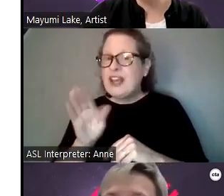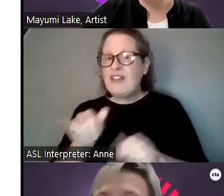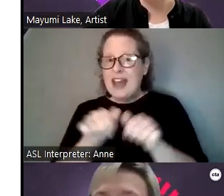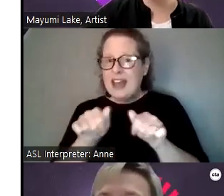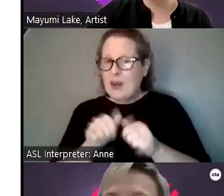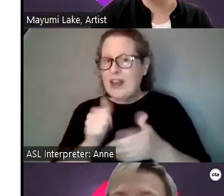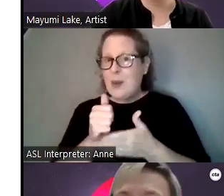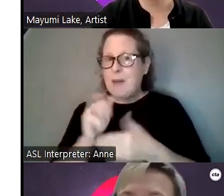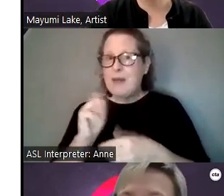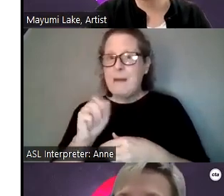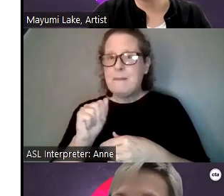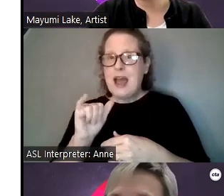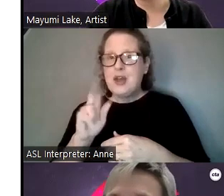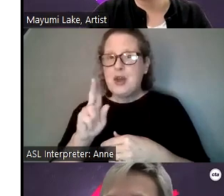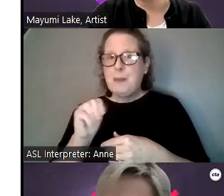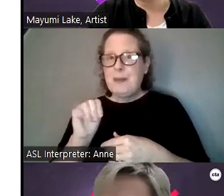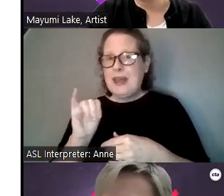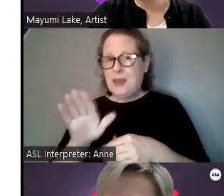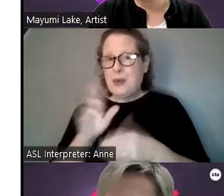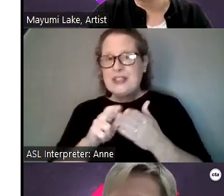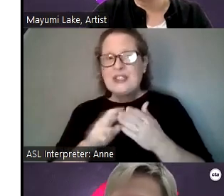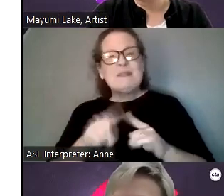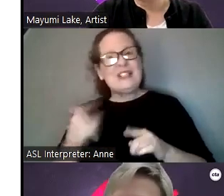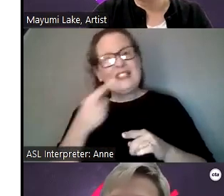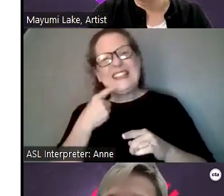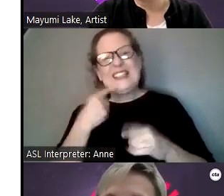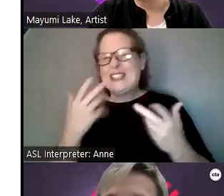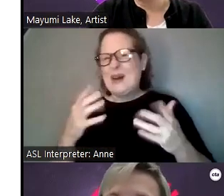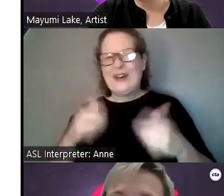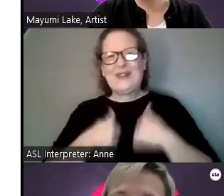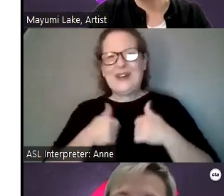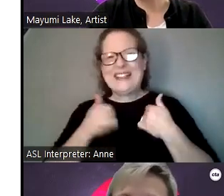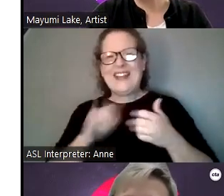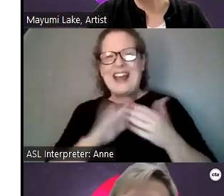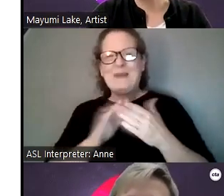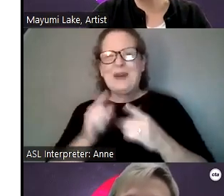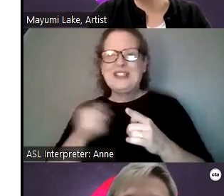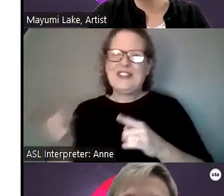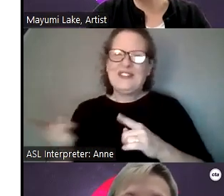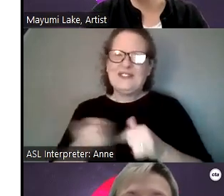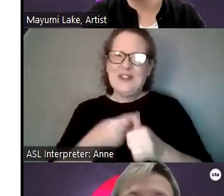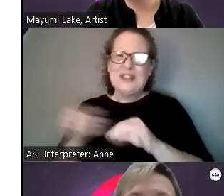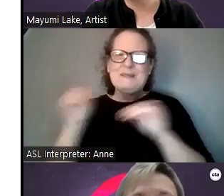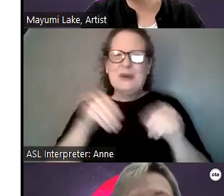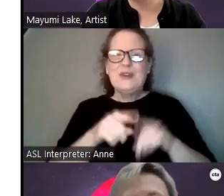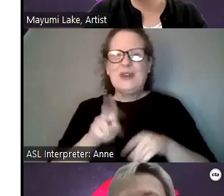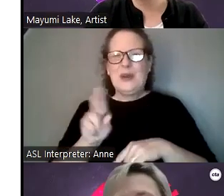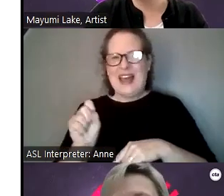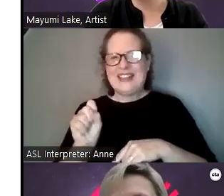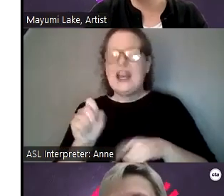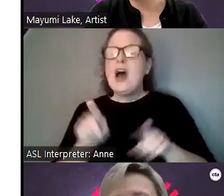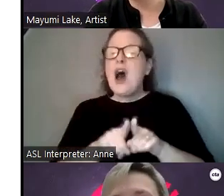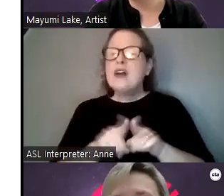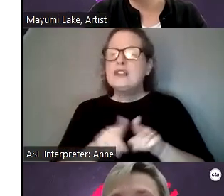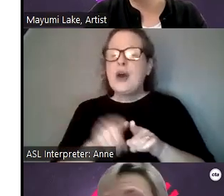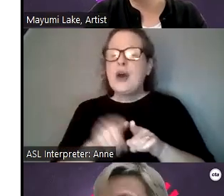although she has told us she is actually a resident of the community when she first came to the United States. Also, if